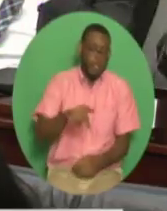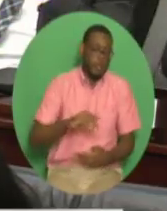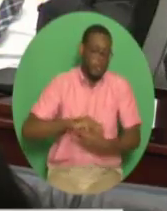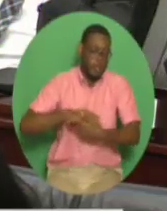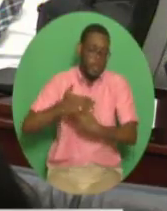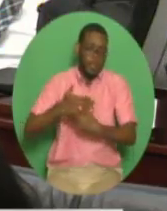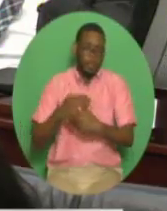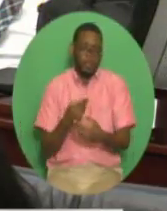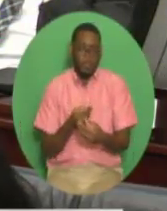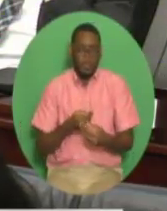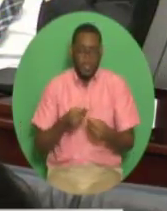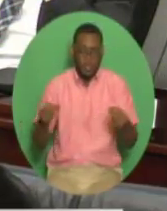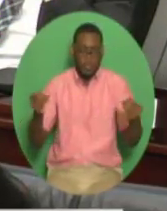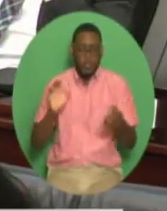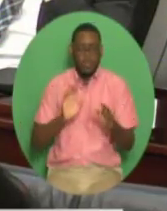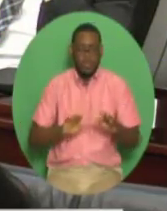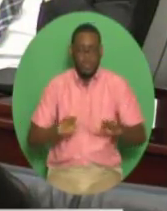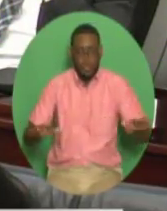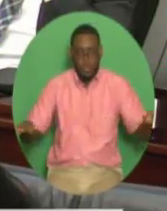our schools,